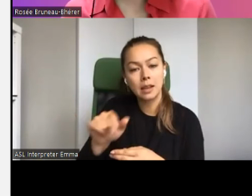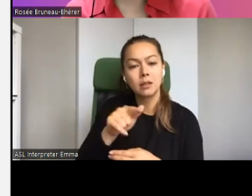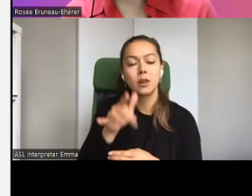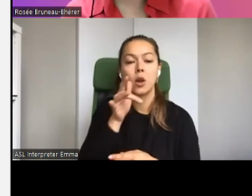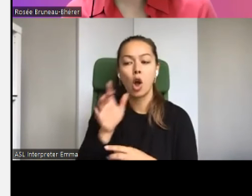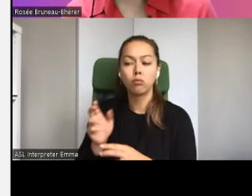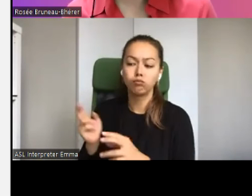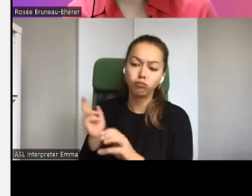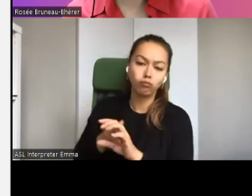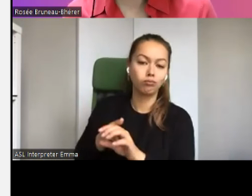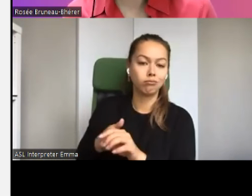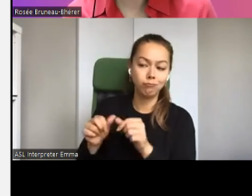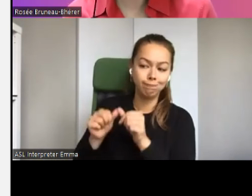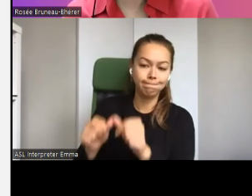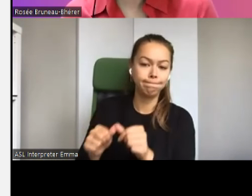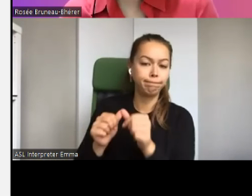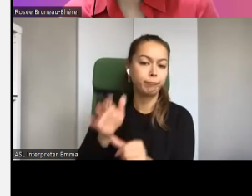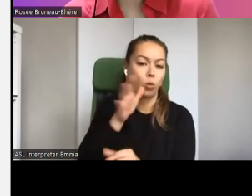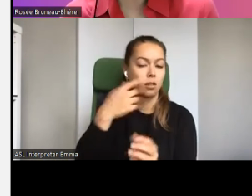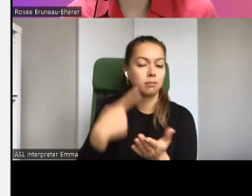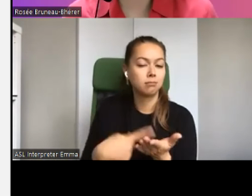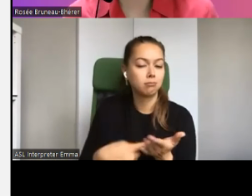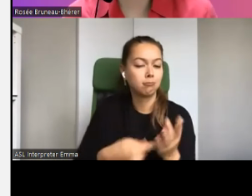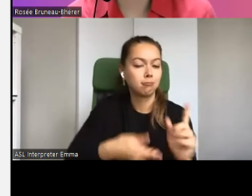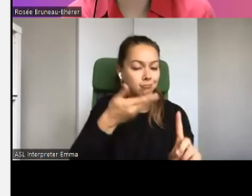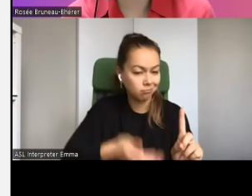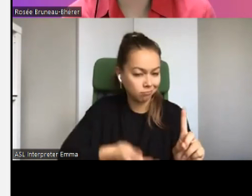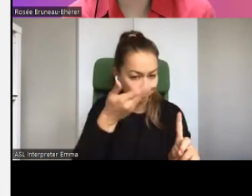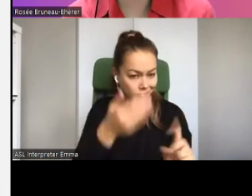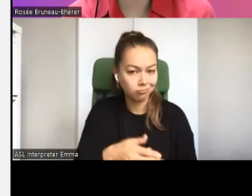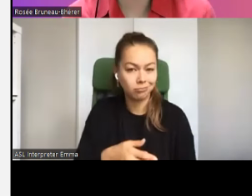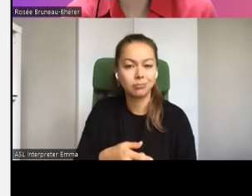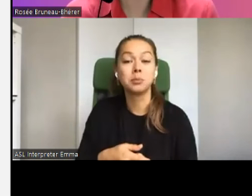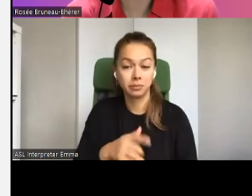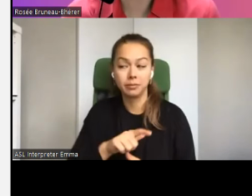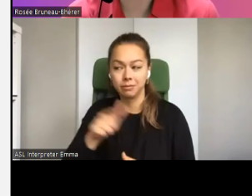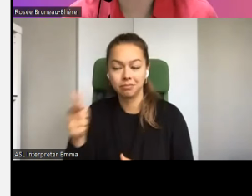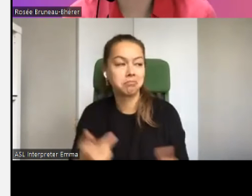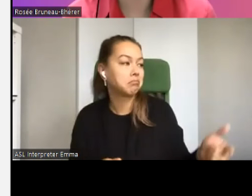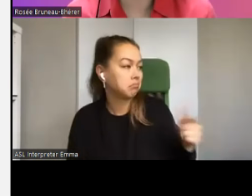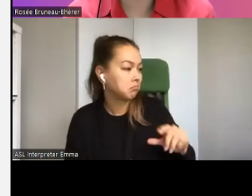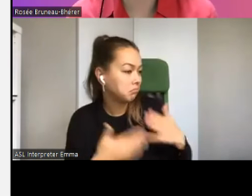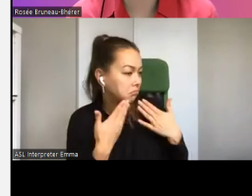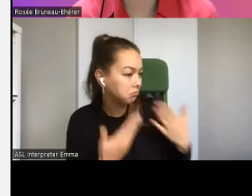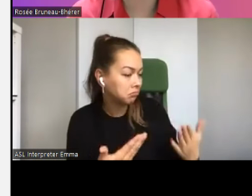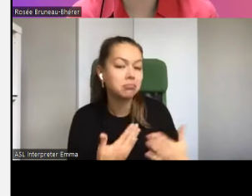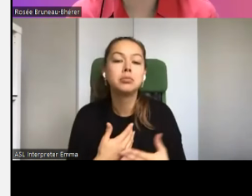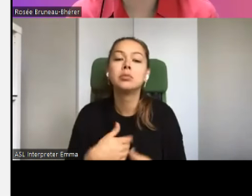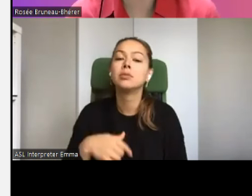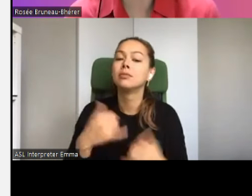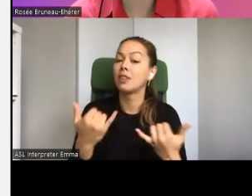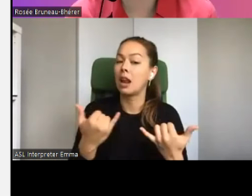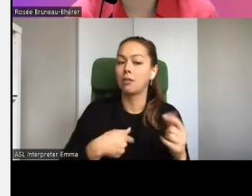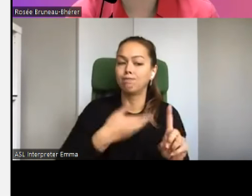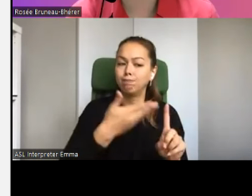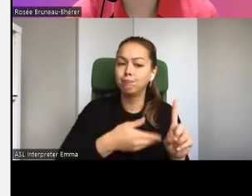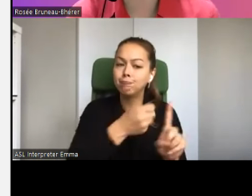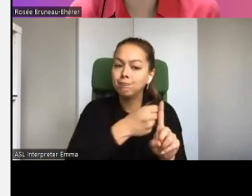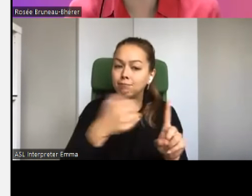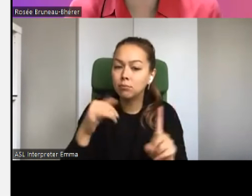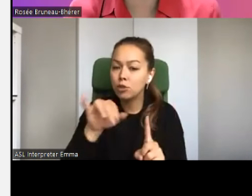presentation. Thank you very much, Delphine. So today I'm going to talk to you about Jeremy. He's a little boy. He's 9 years old. He's a